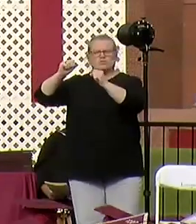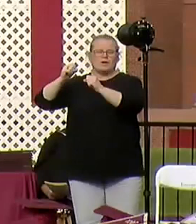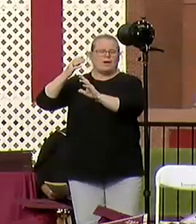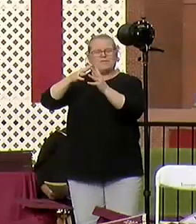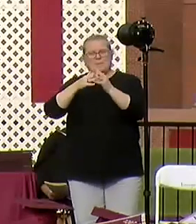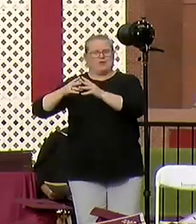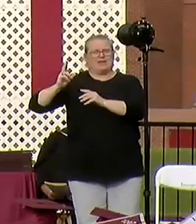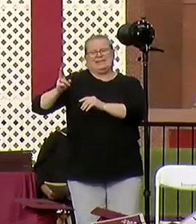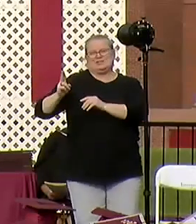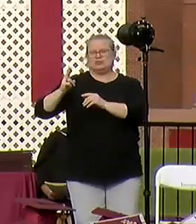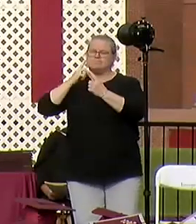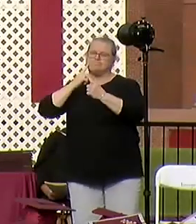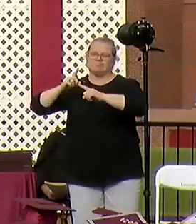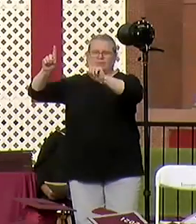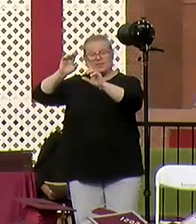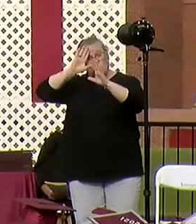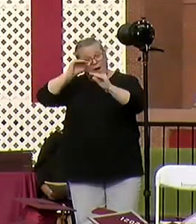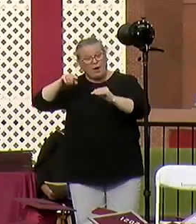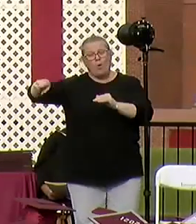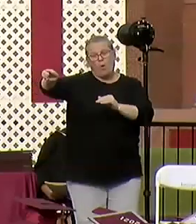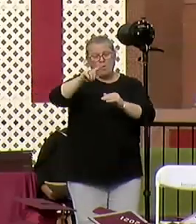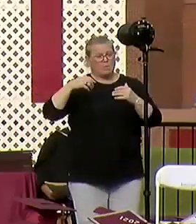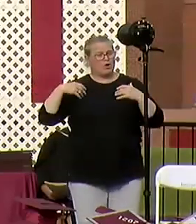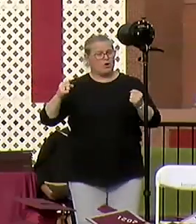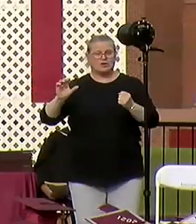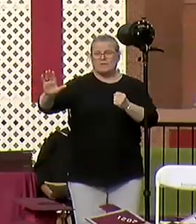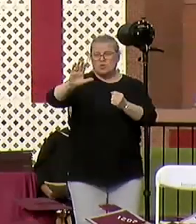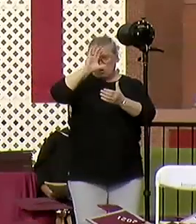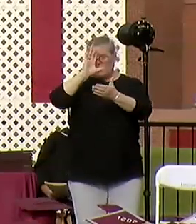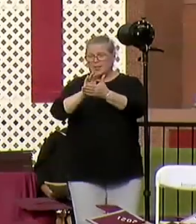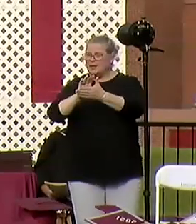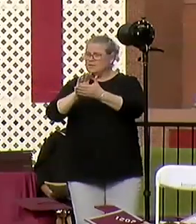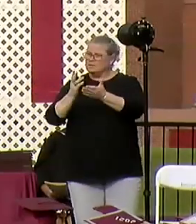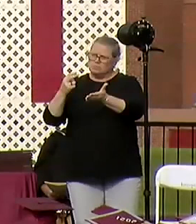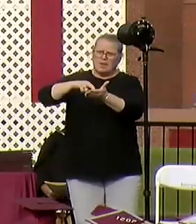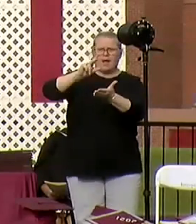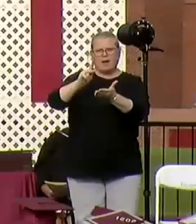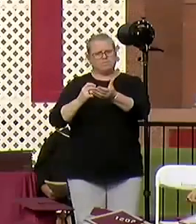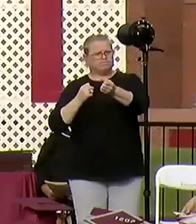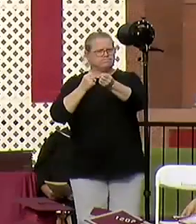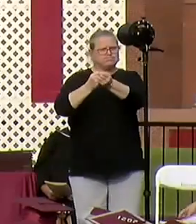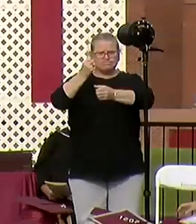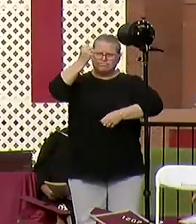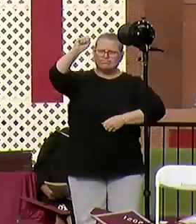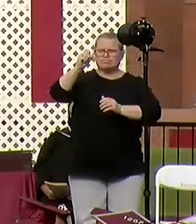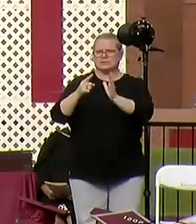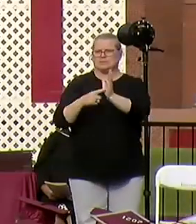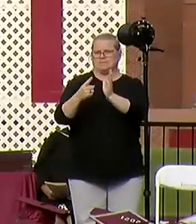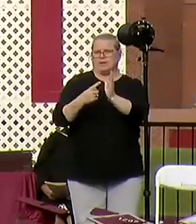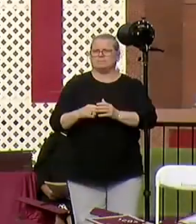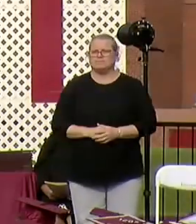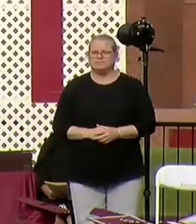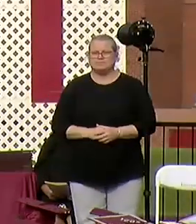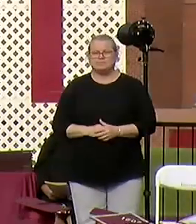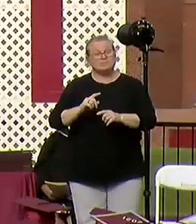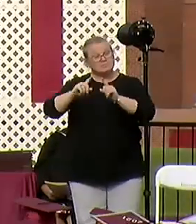always have the courage to stand up for your beliefs. But let's face it, there are times when conformity